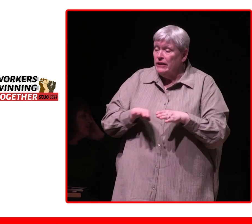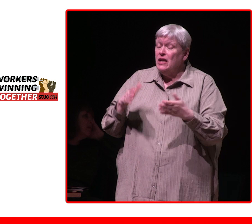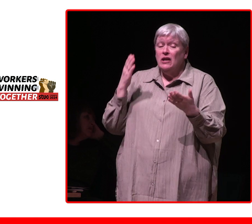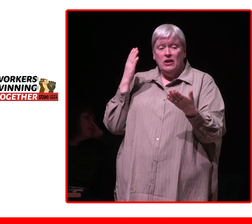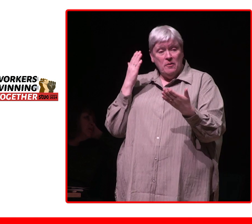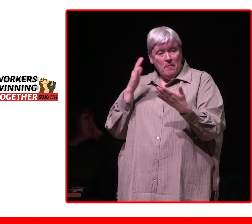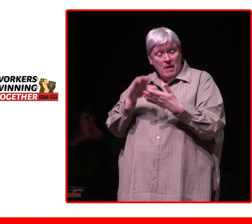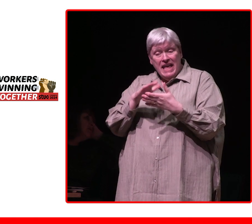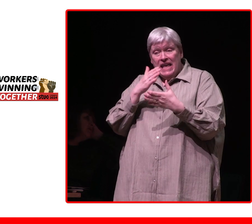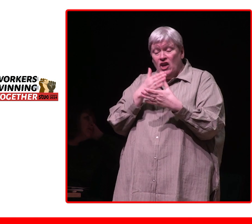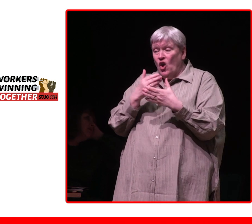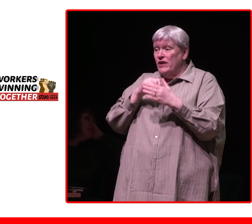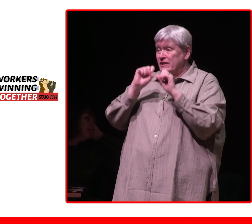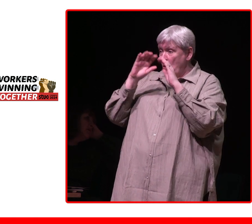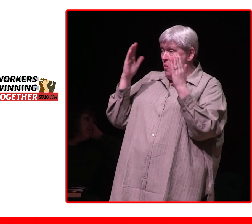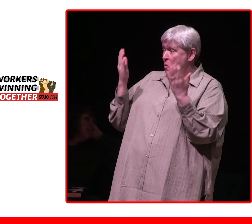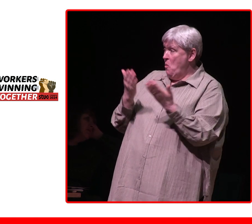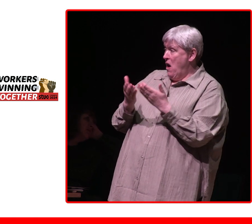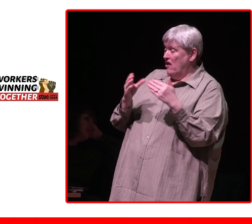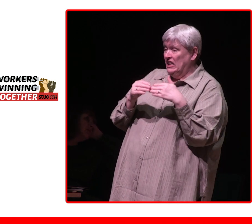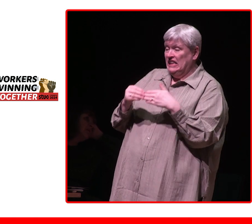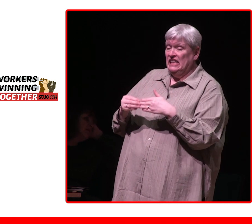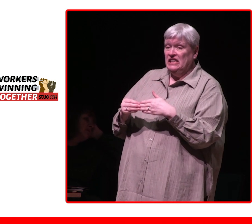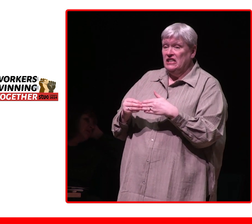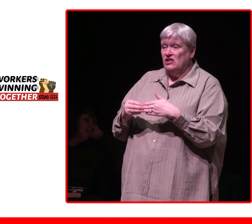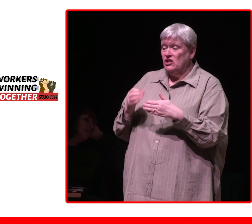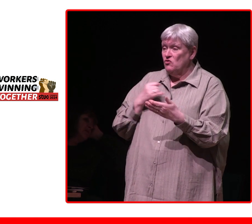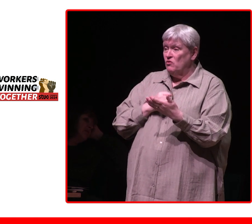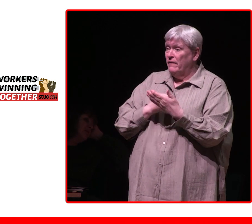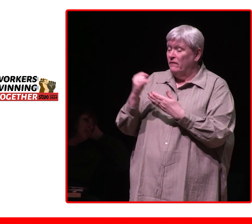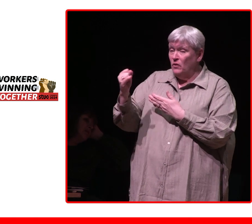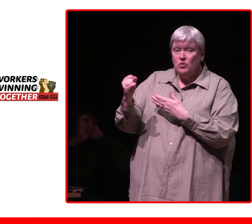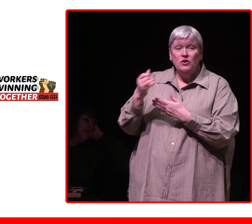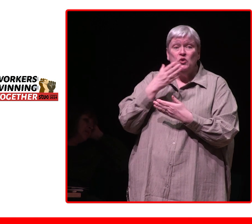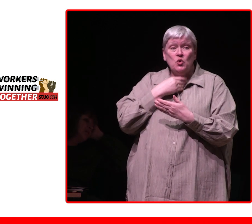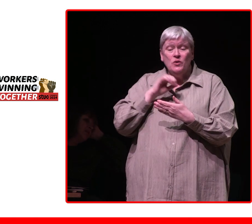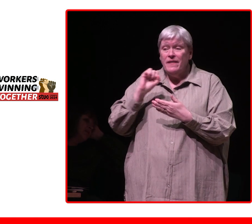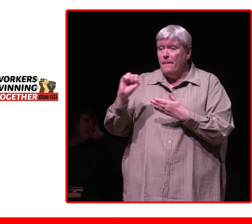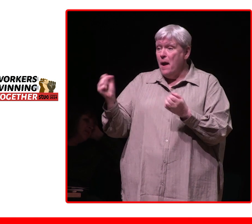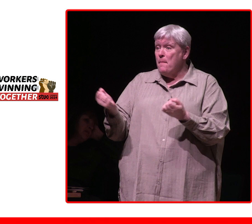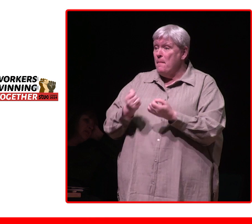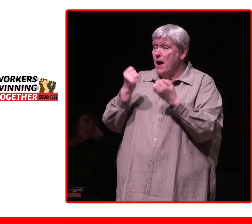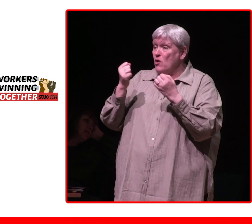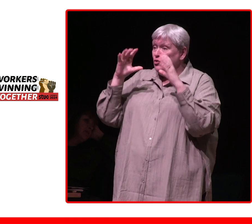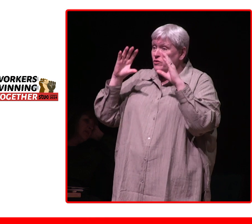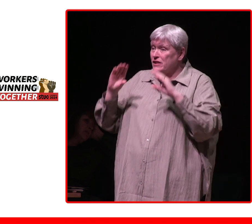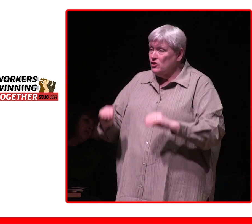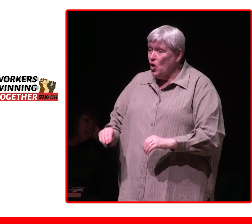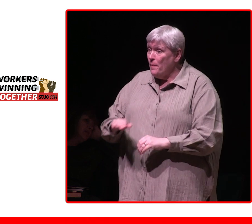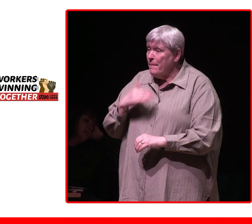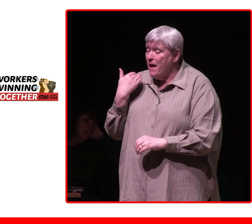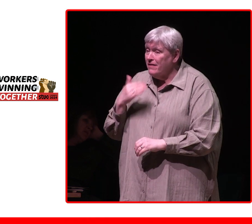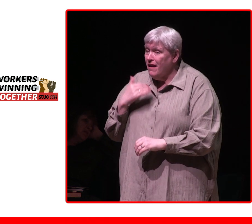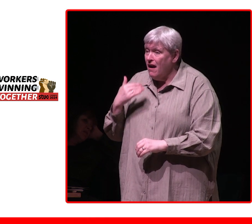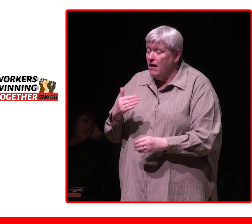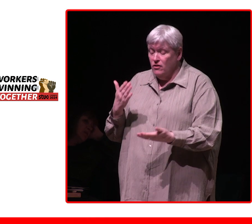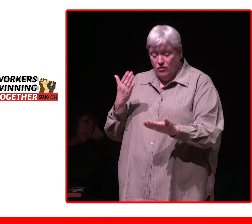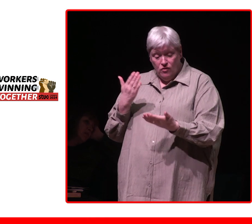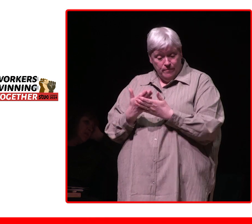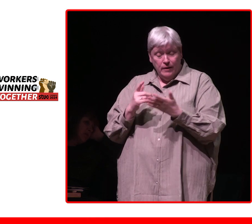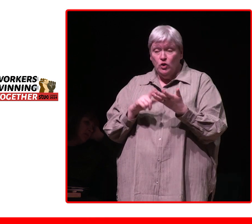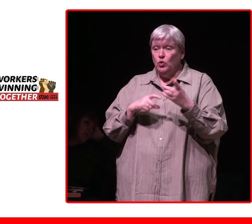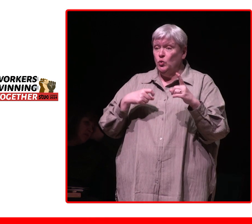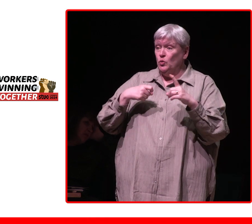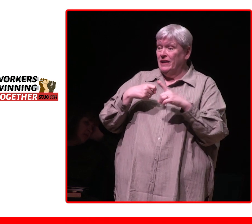our world leaders have failed to use their powers to stop this genocide. Our UK government, joining